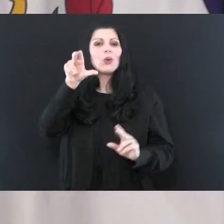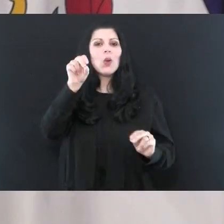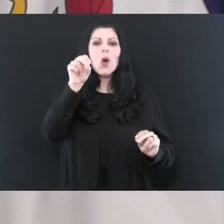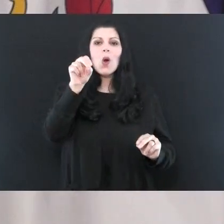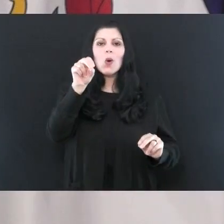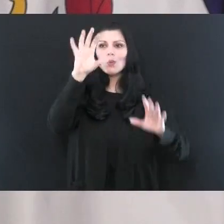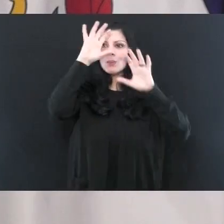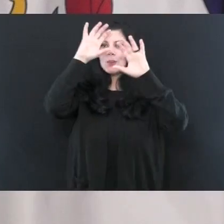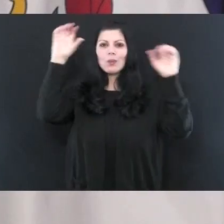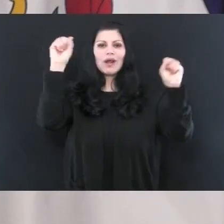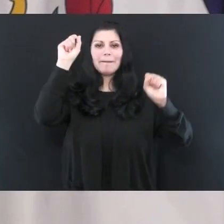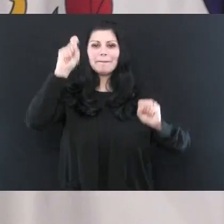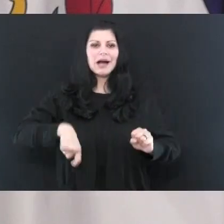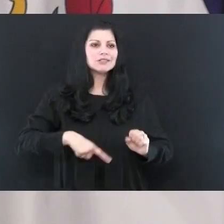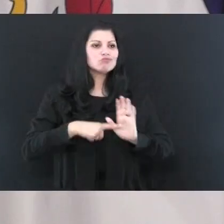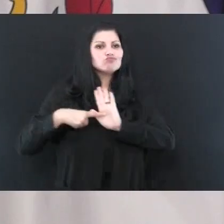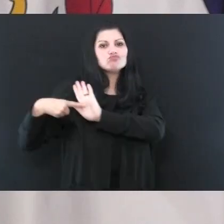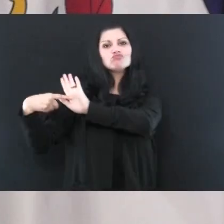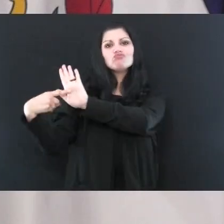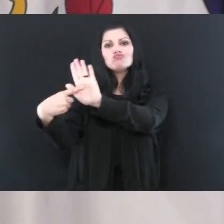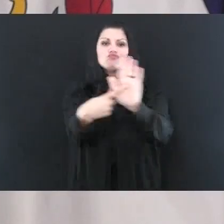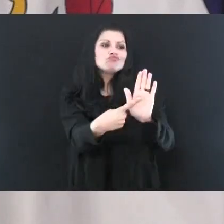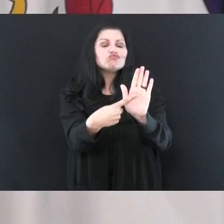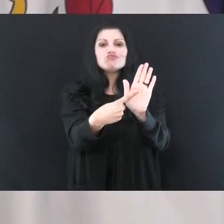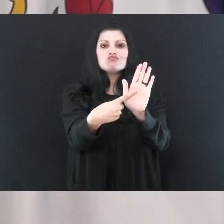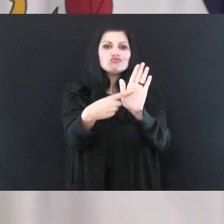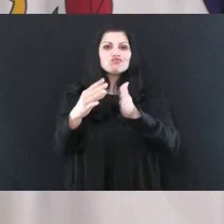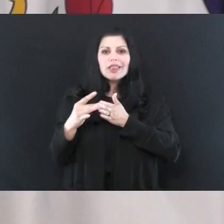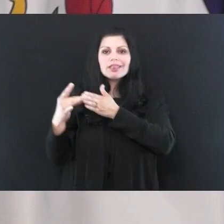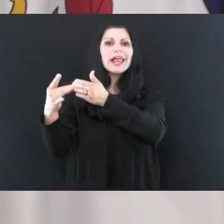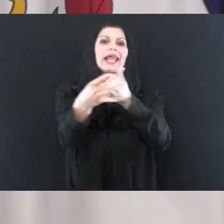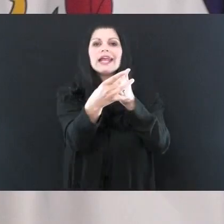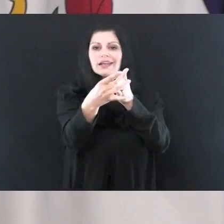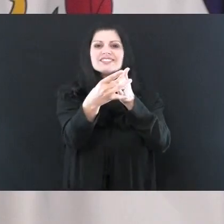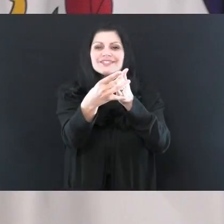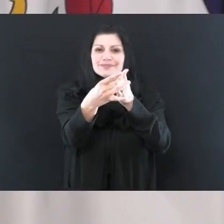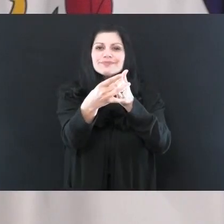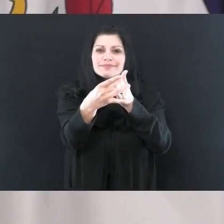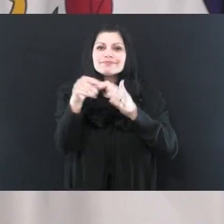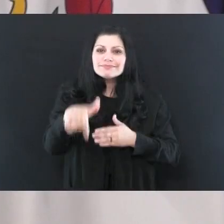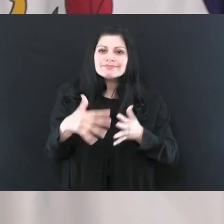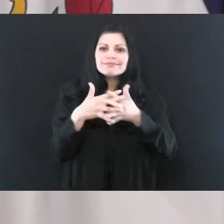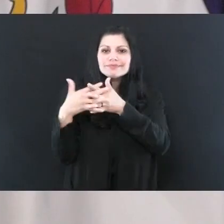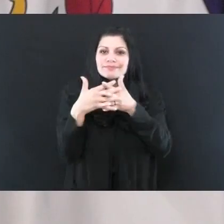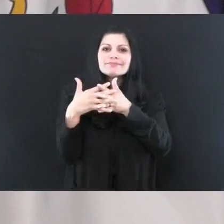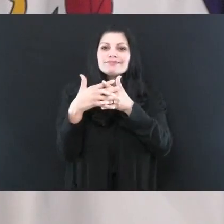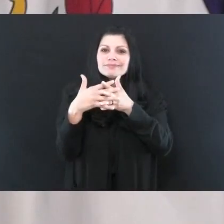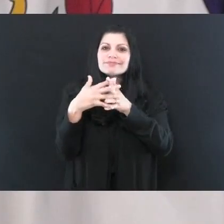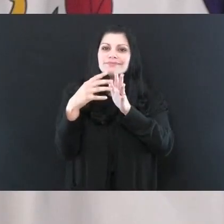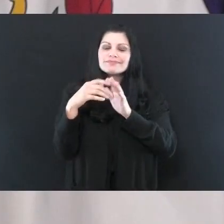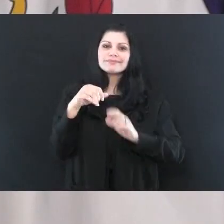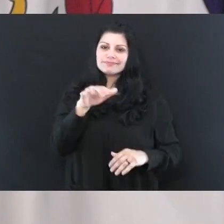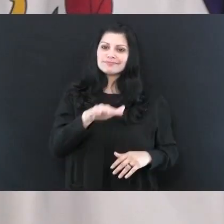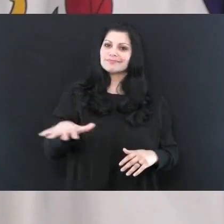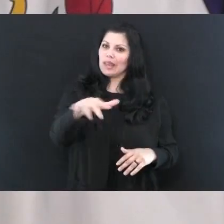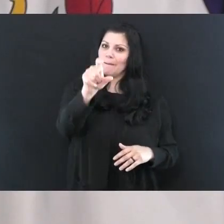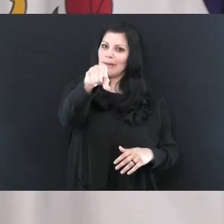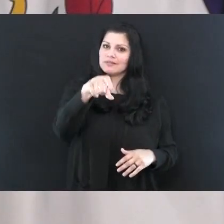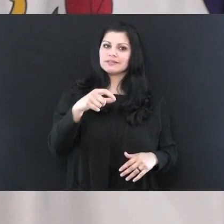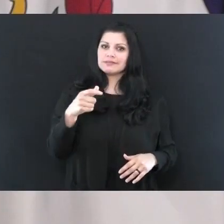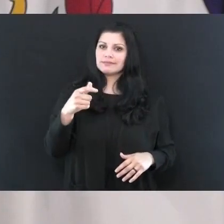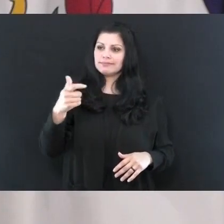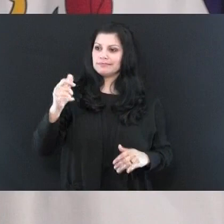in front of us, and he has to be leading, and I do too. And with that, there's additional